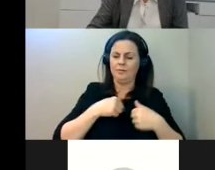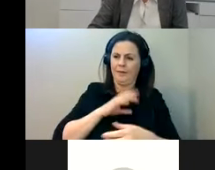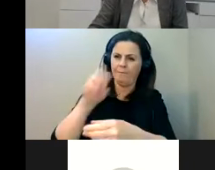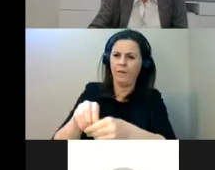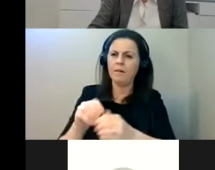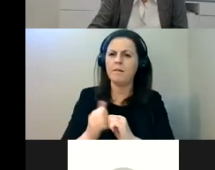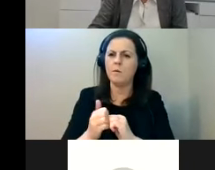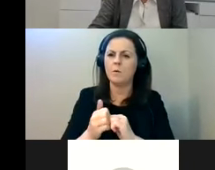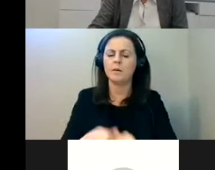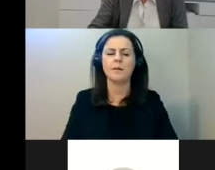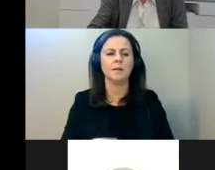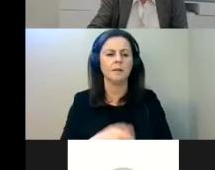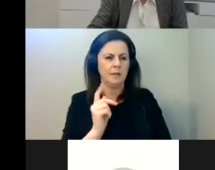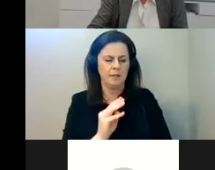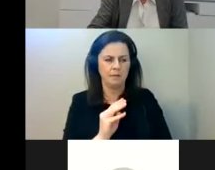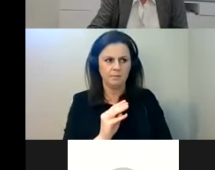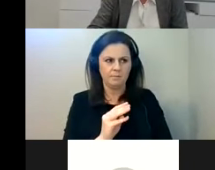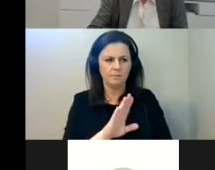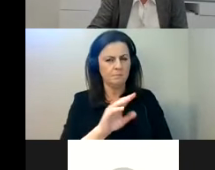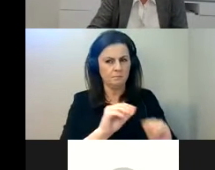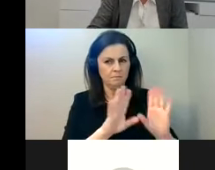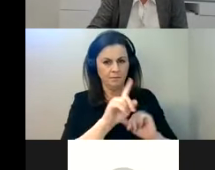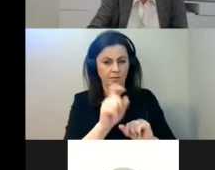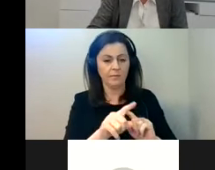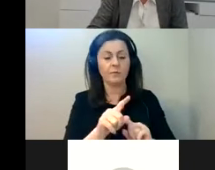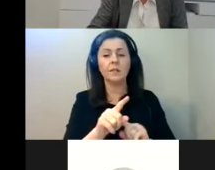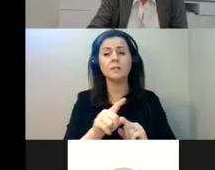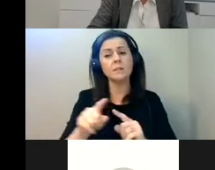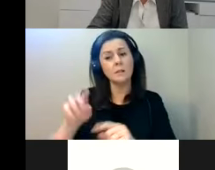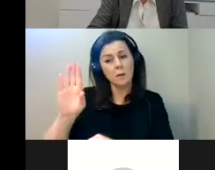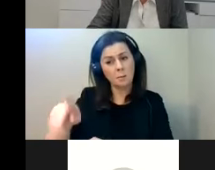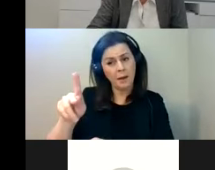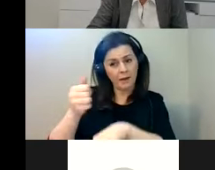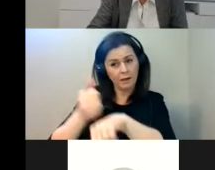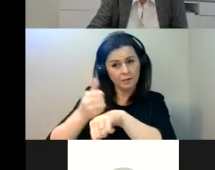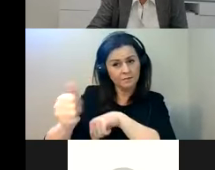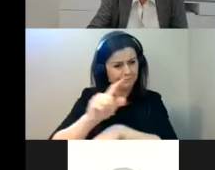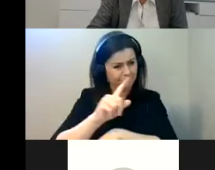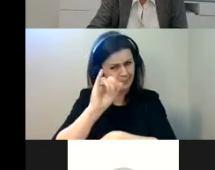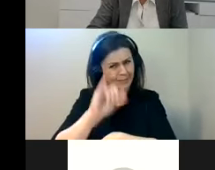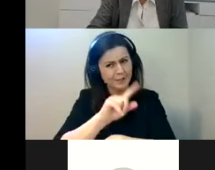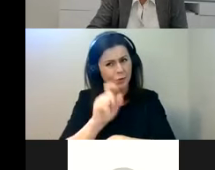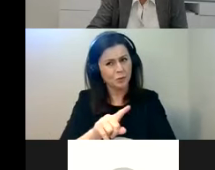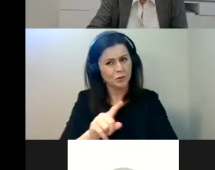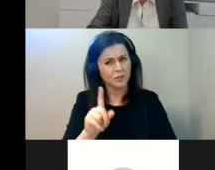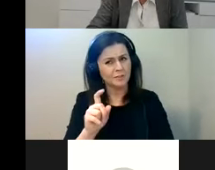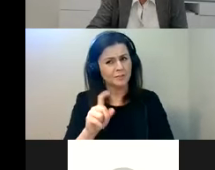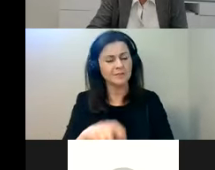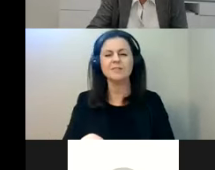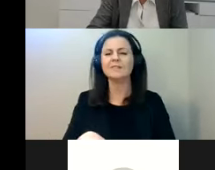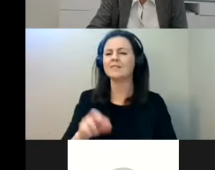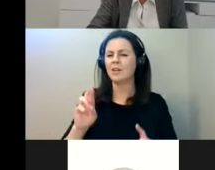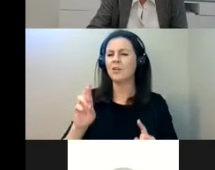So the question is the financial institution at fault? Is that what's really being asked here? Yeah, it's sort of